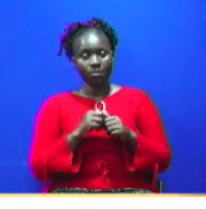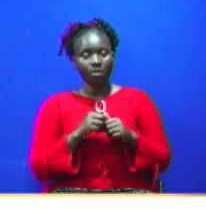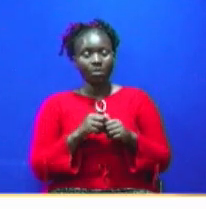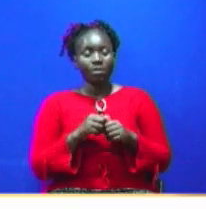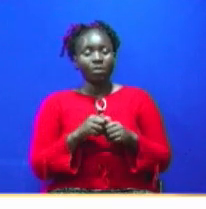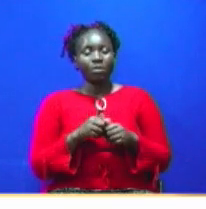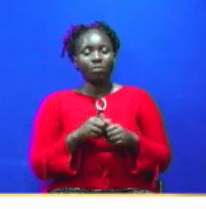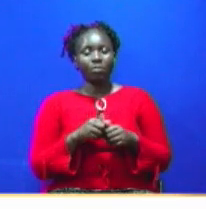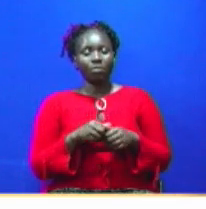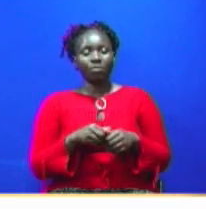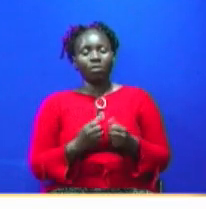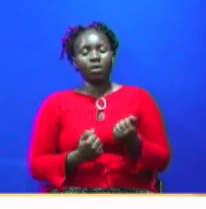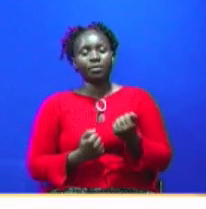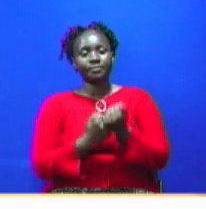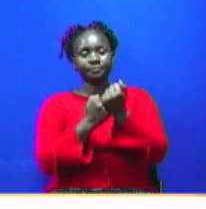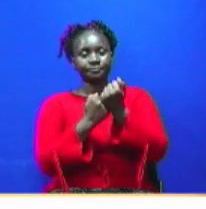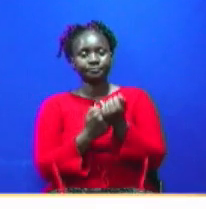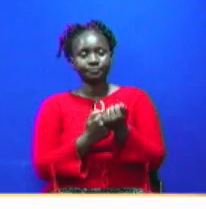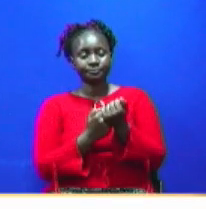is supported